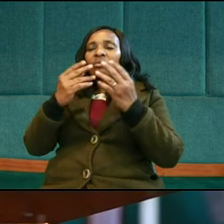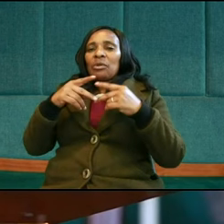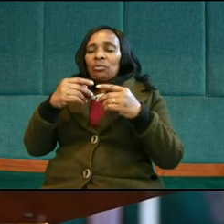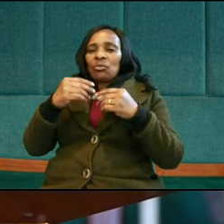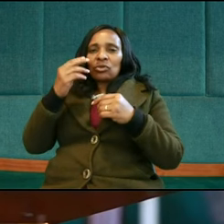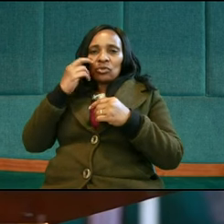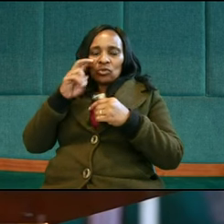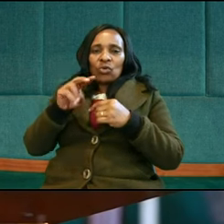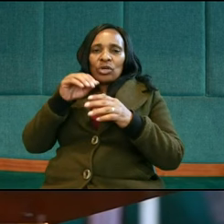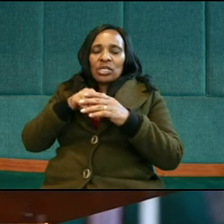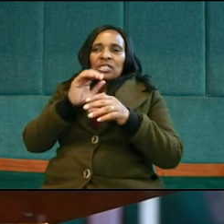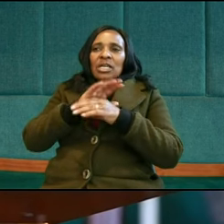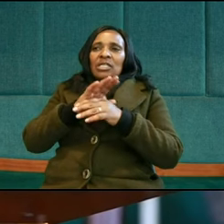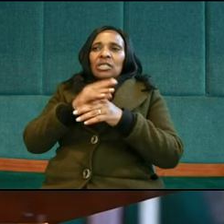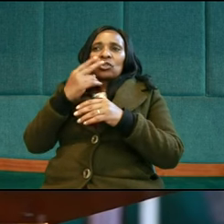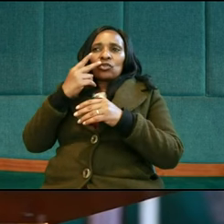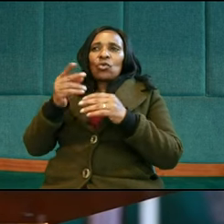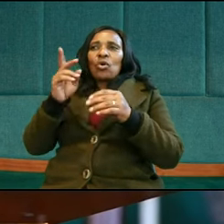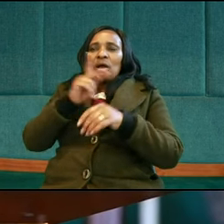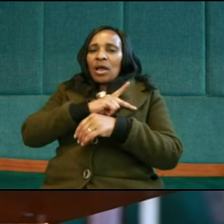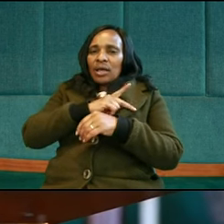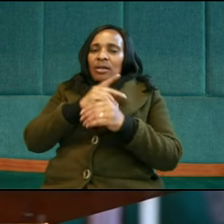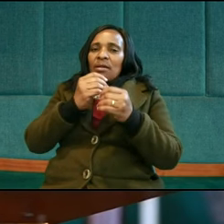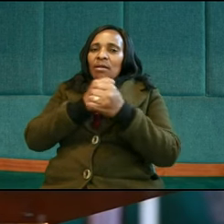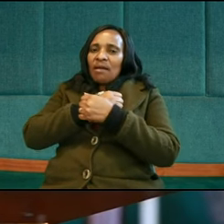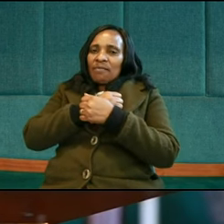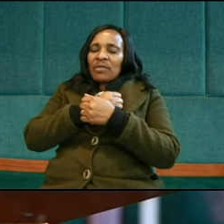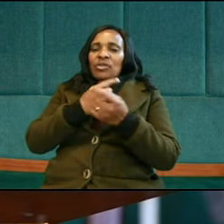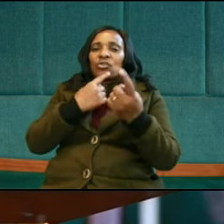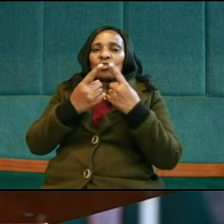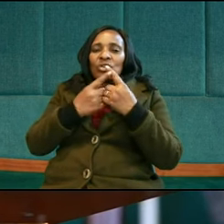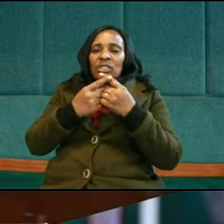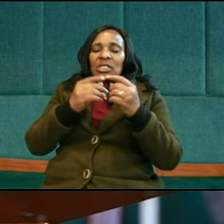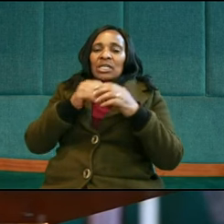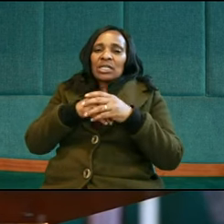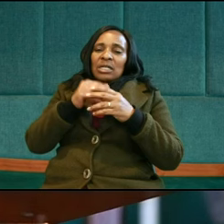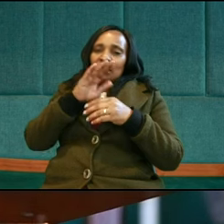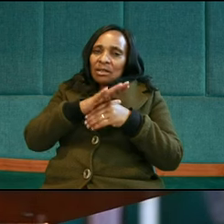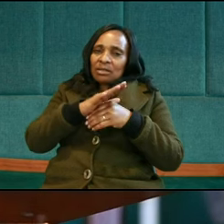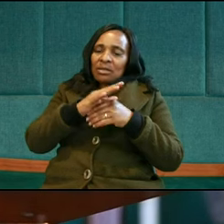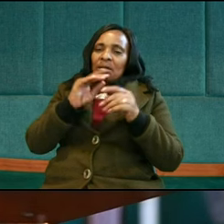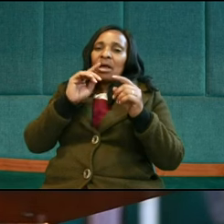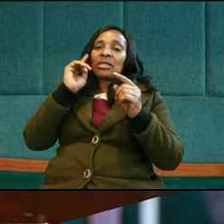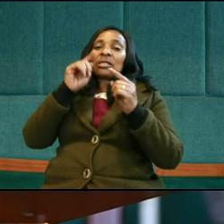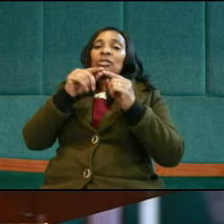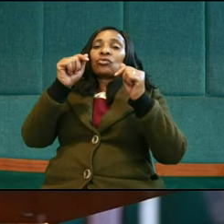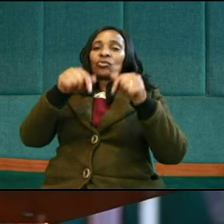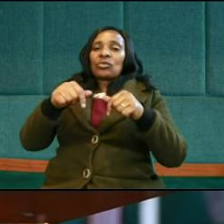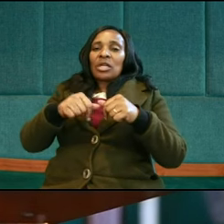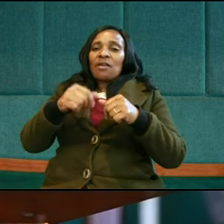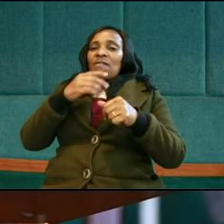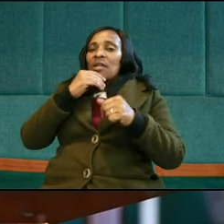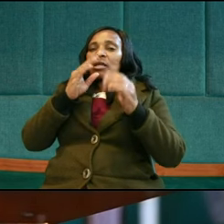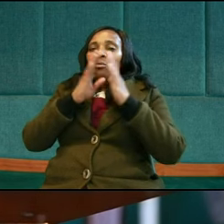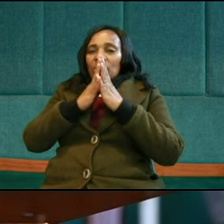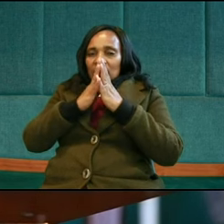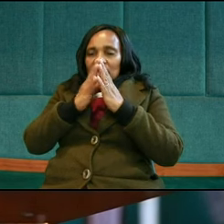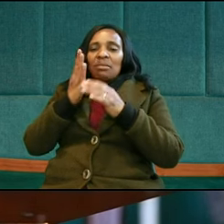church. She saw that they were kind and loving. She stopped being angry with father and Amira. Today, father is praying for mother to